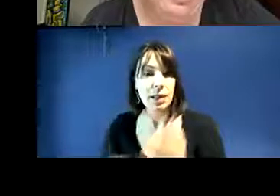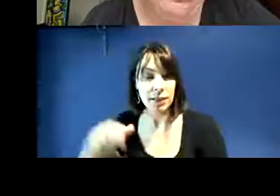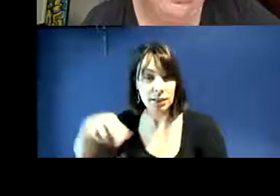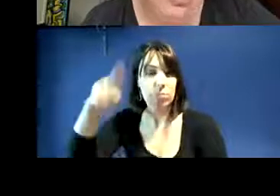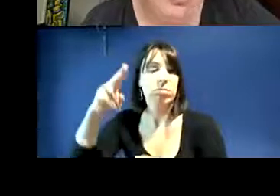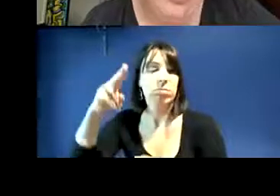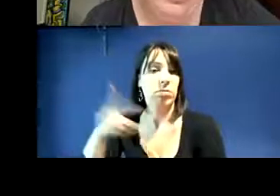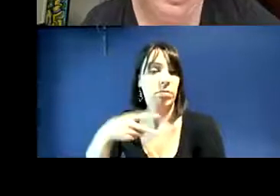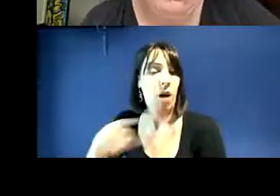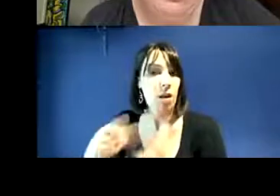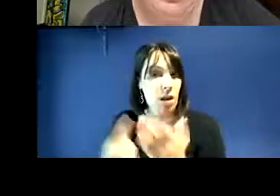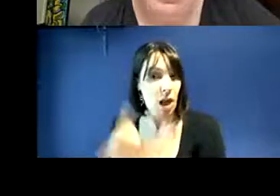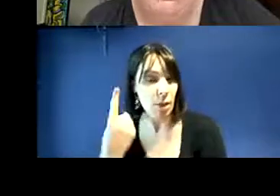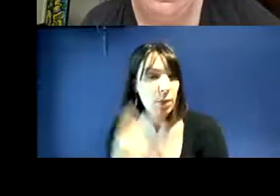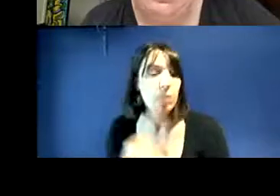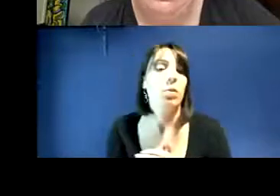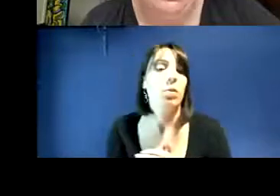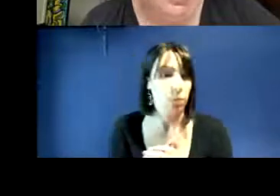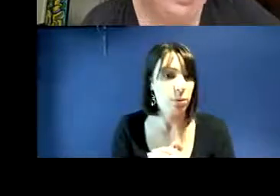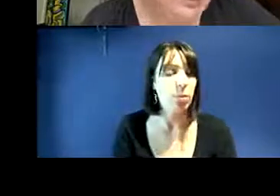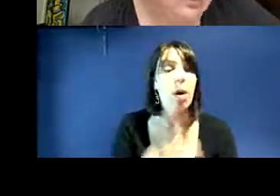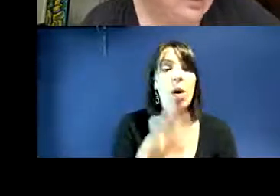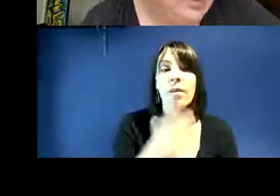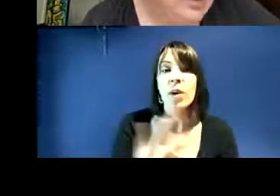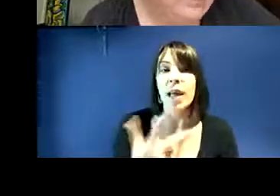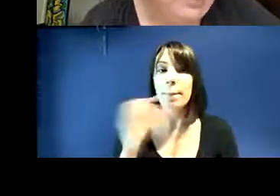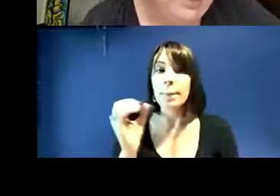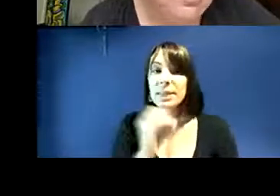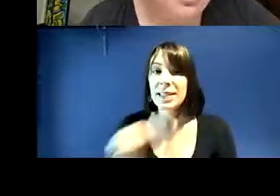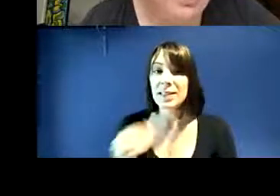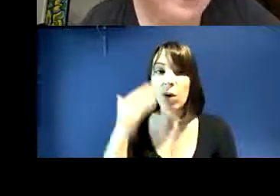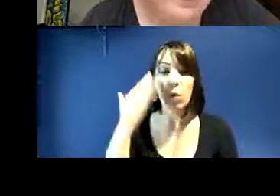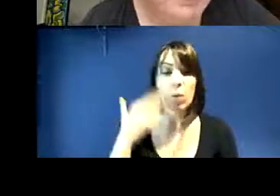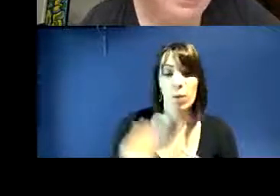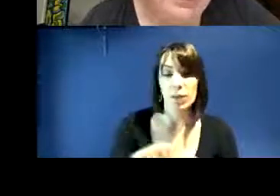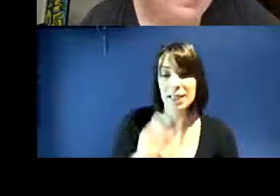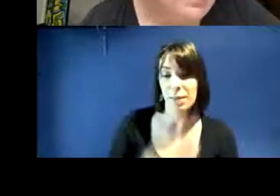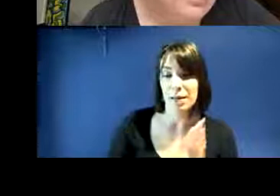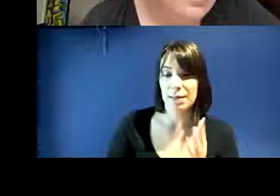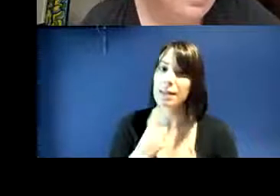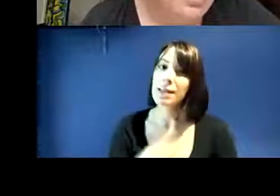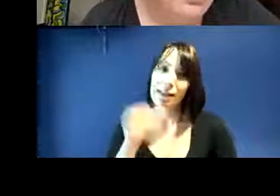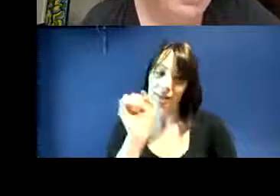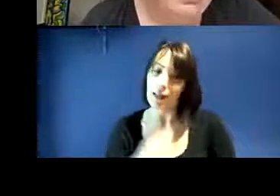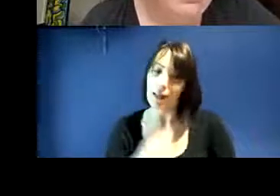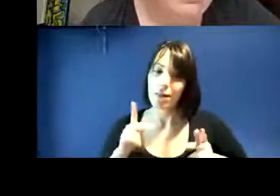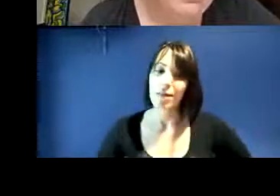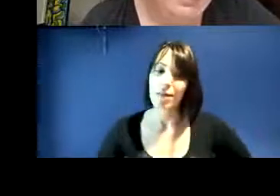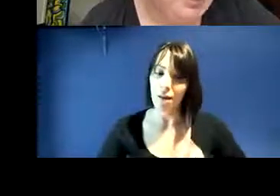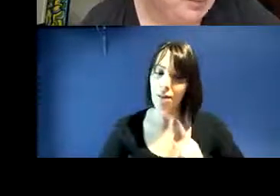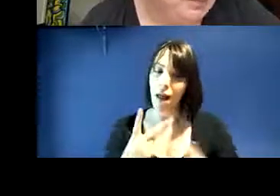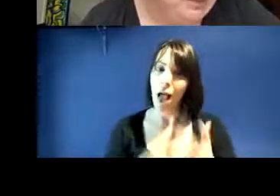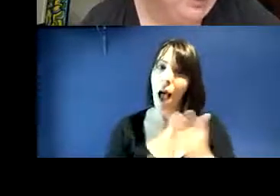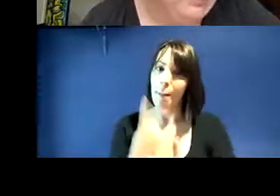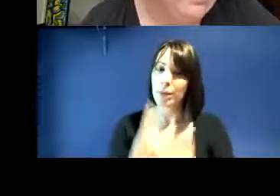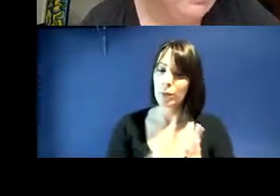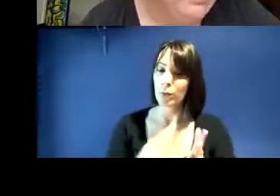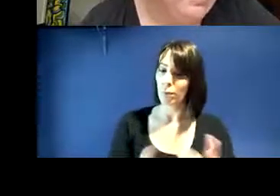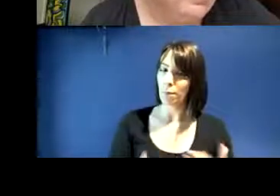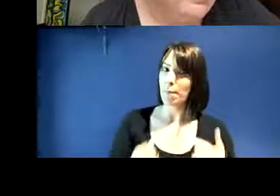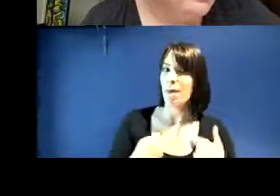disability report experiencing physical violence, compared to 28% of women without